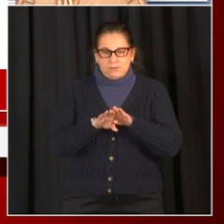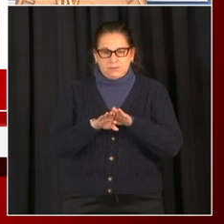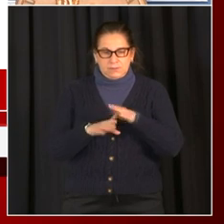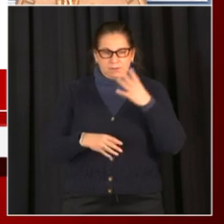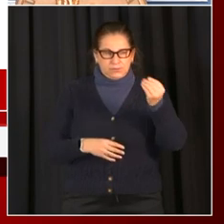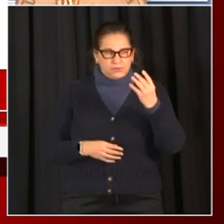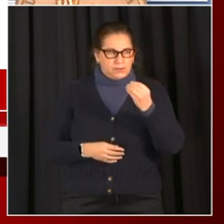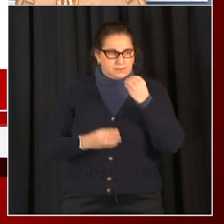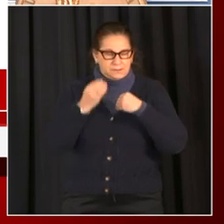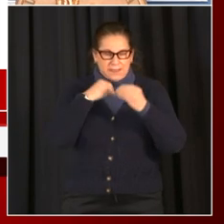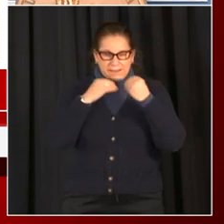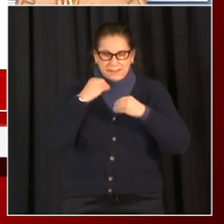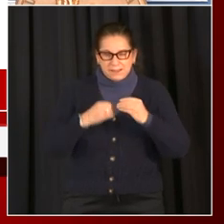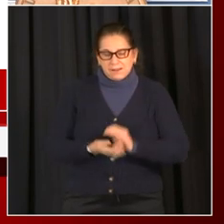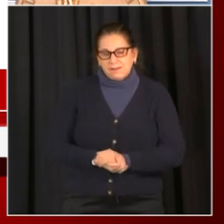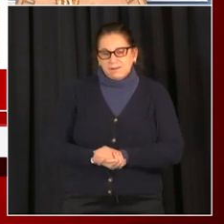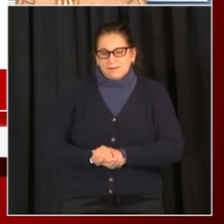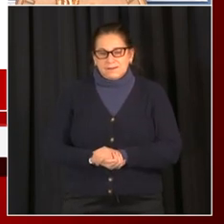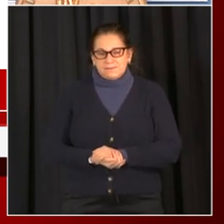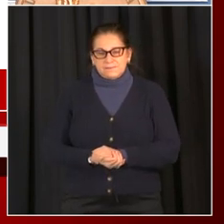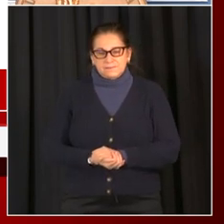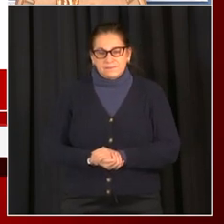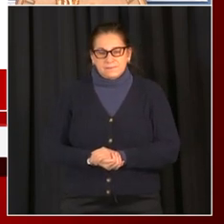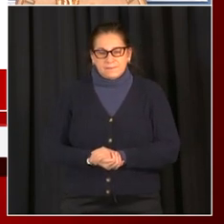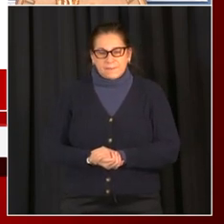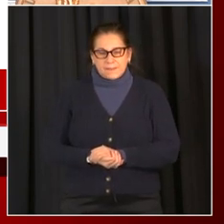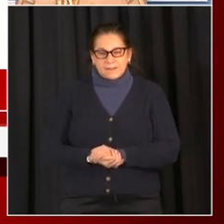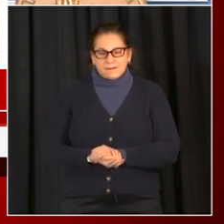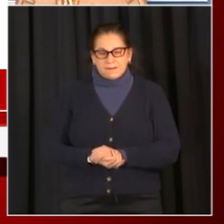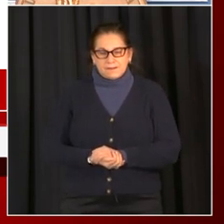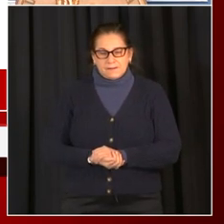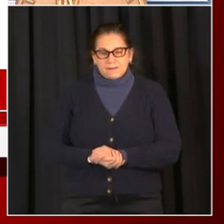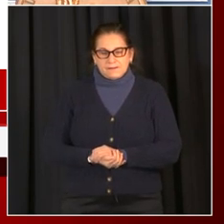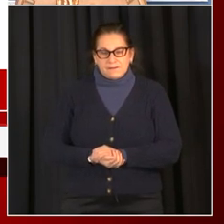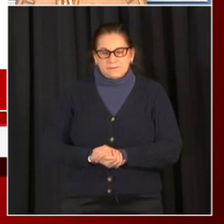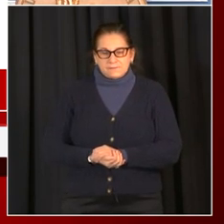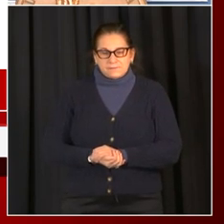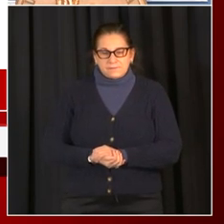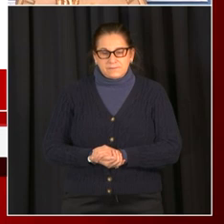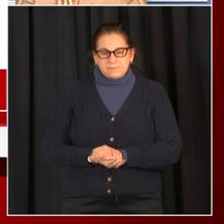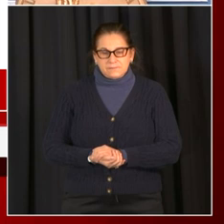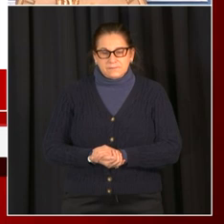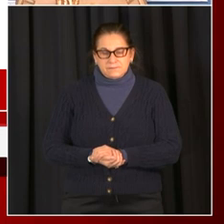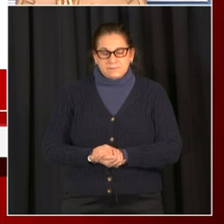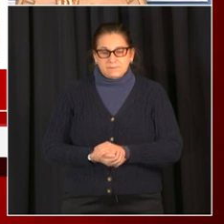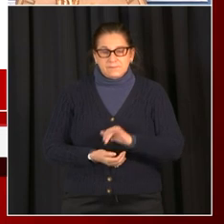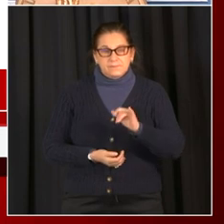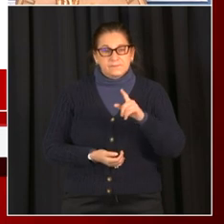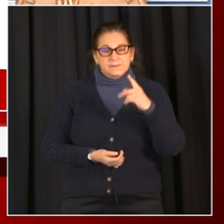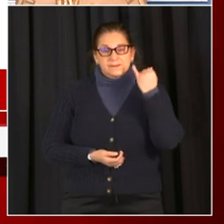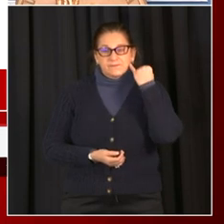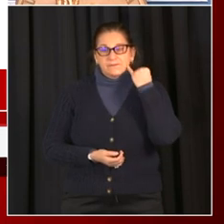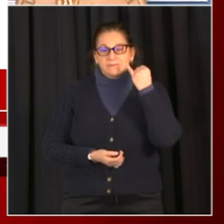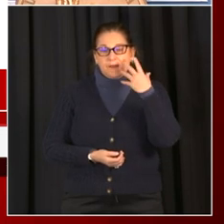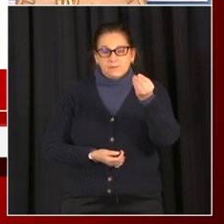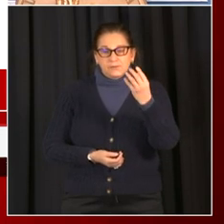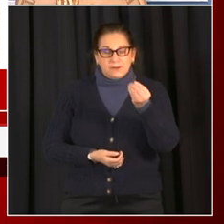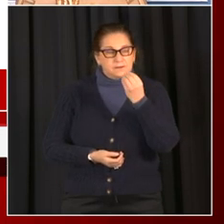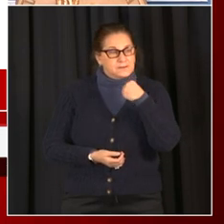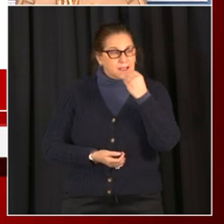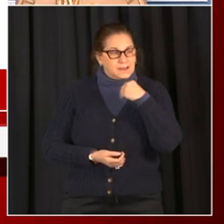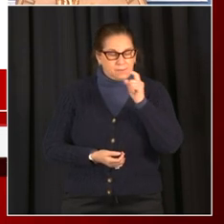previously permitted outdoor structures with more than 2 sides and approved by DCRA may continue to